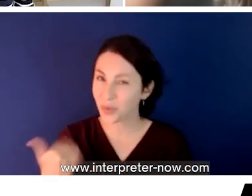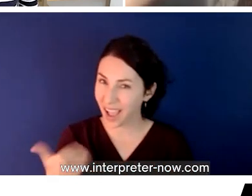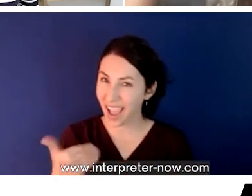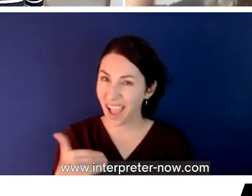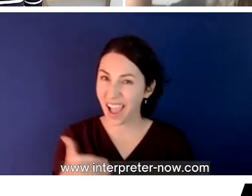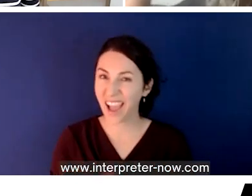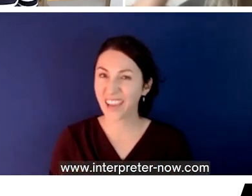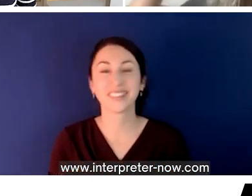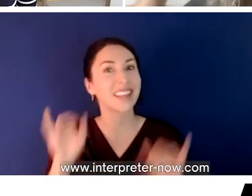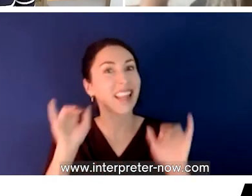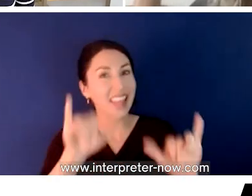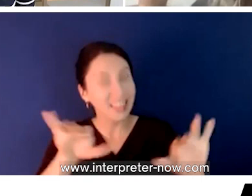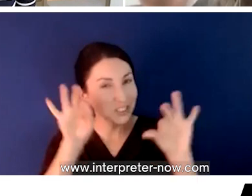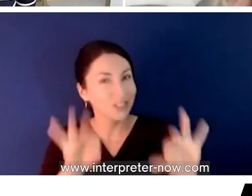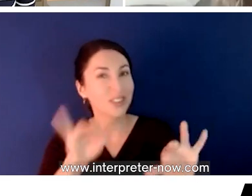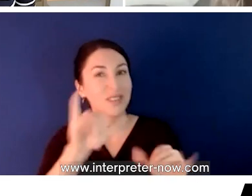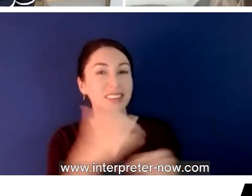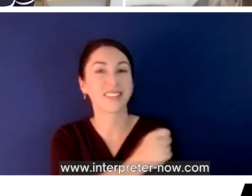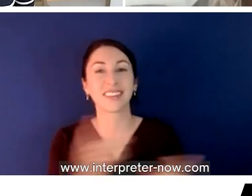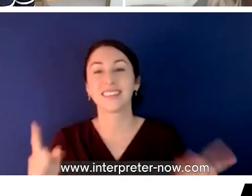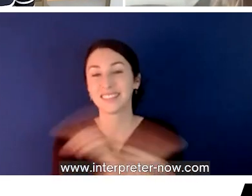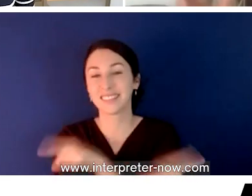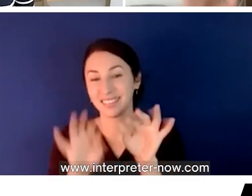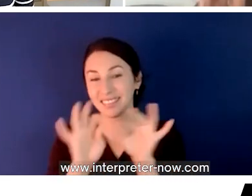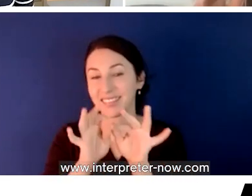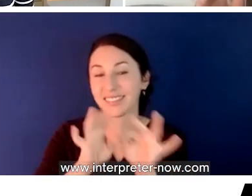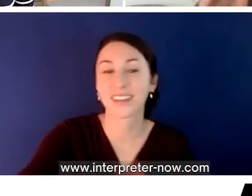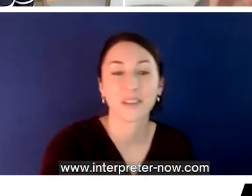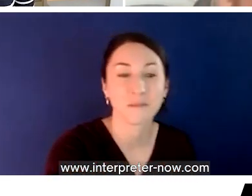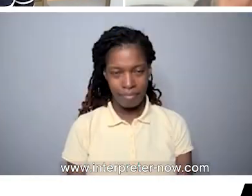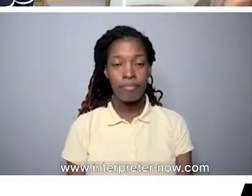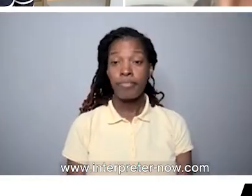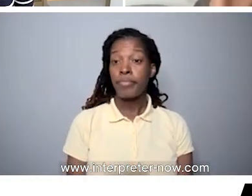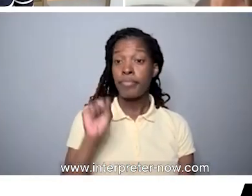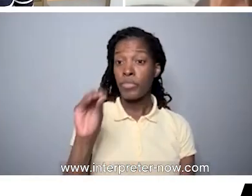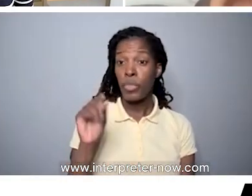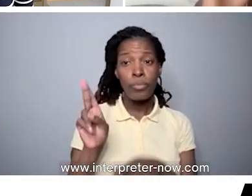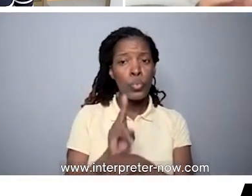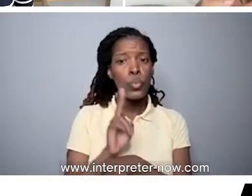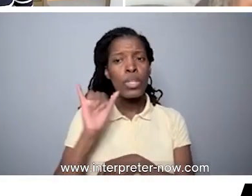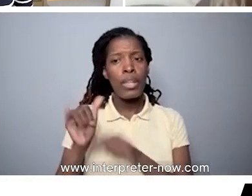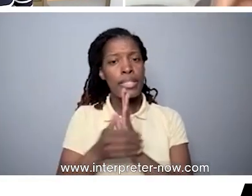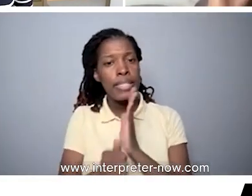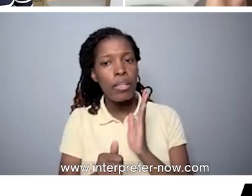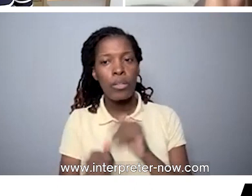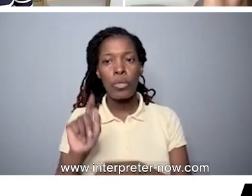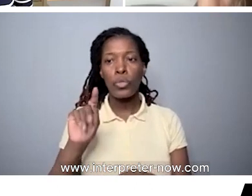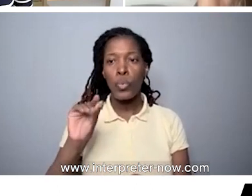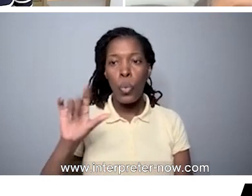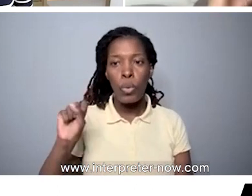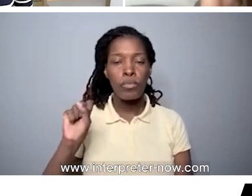right. That's the dream. That's the win. And so like it is using these techniques and tools that